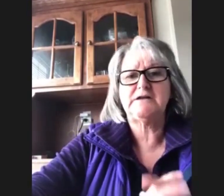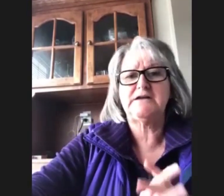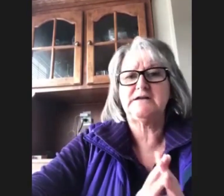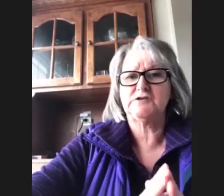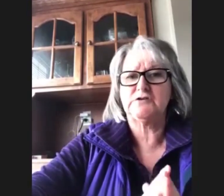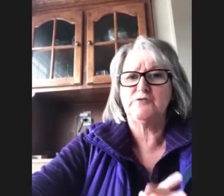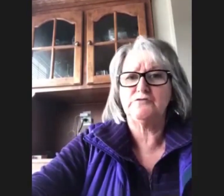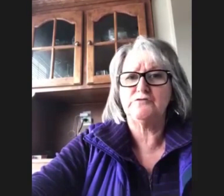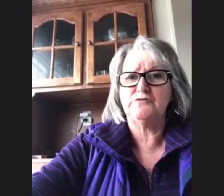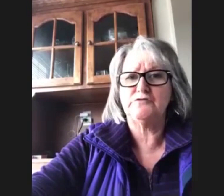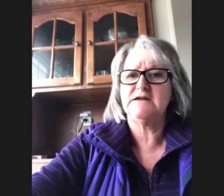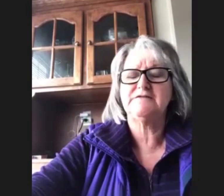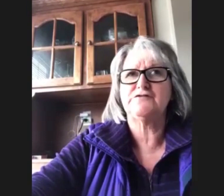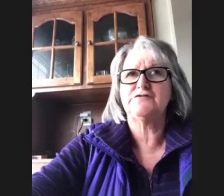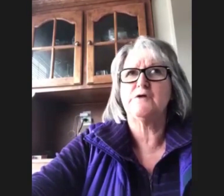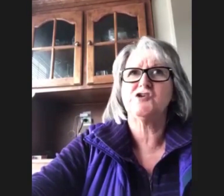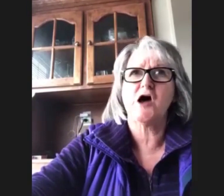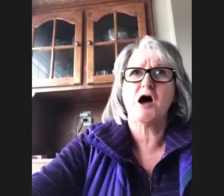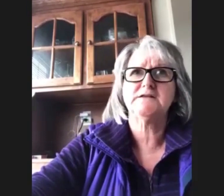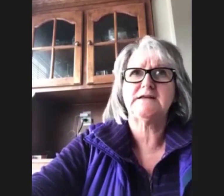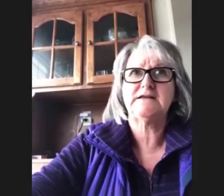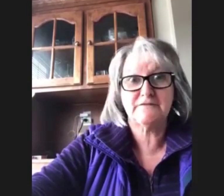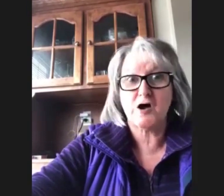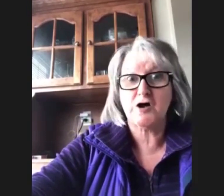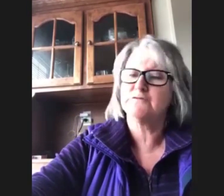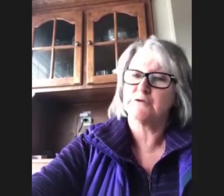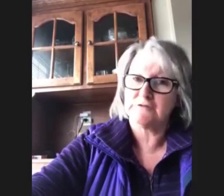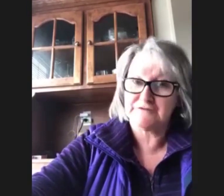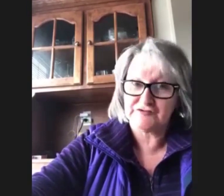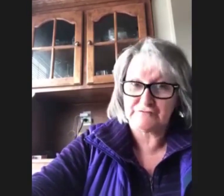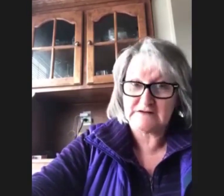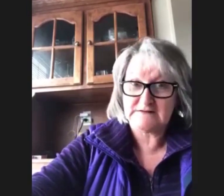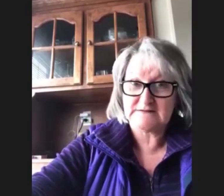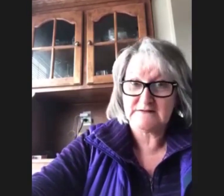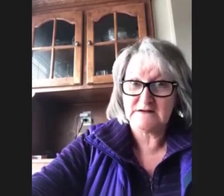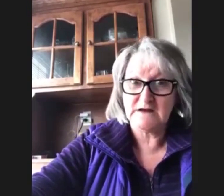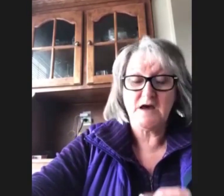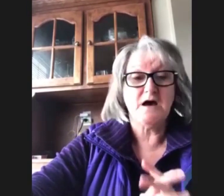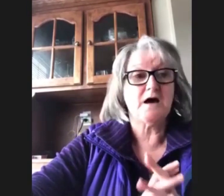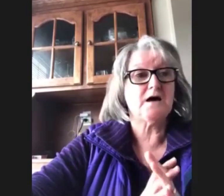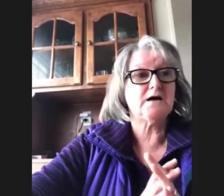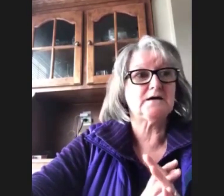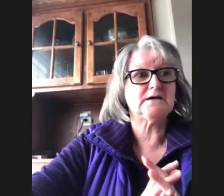anybody in the community if you are not involved with the fisheries.